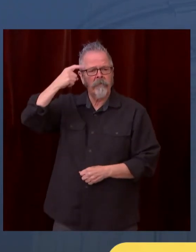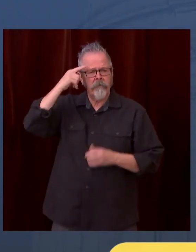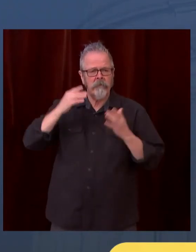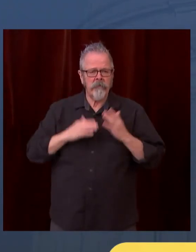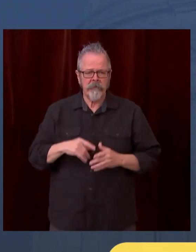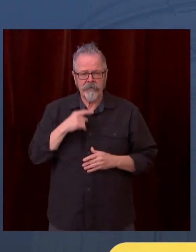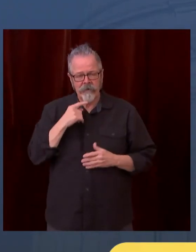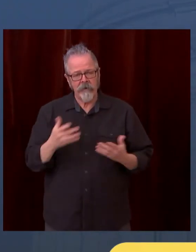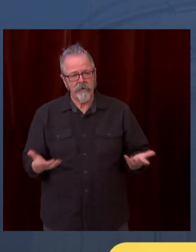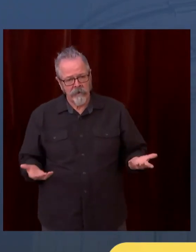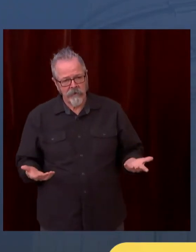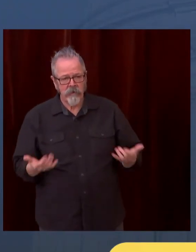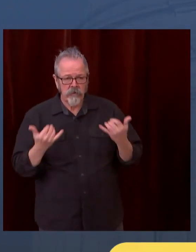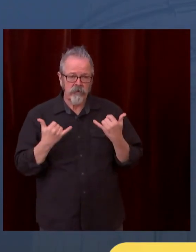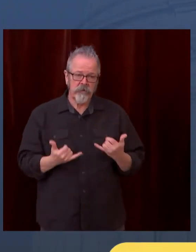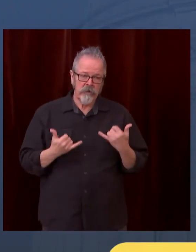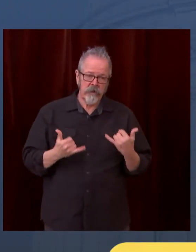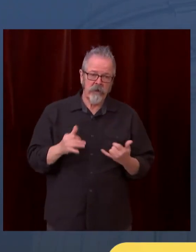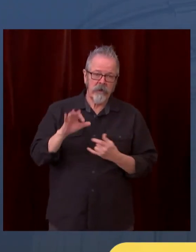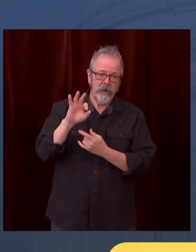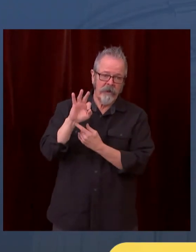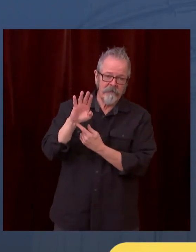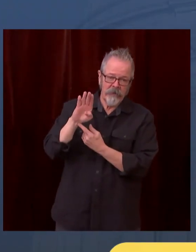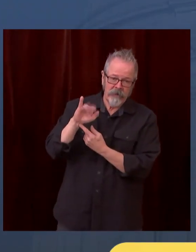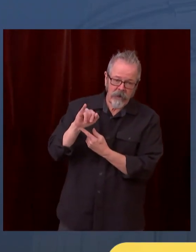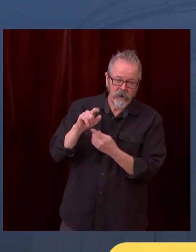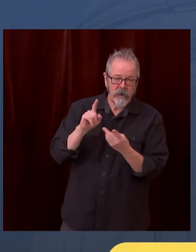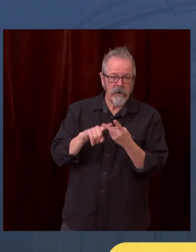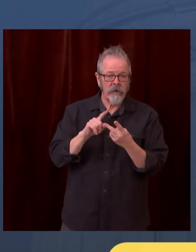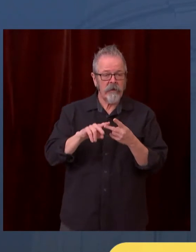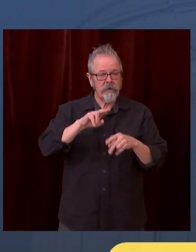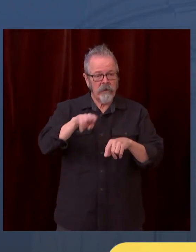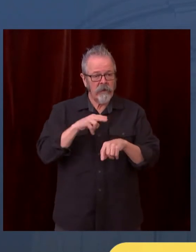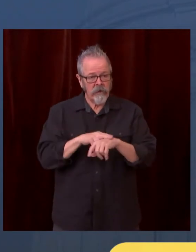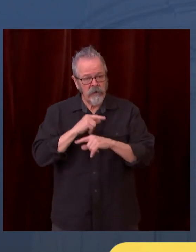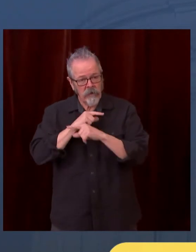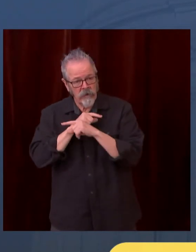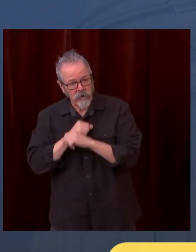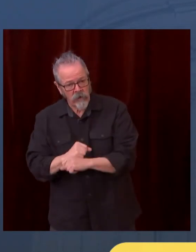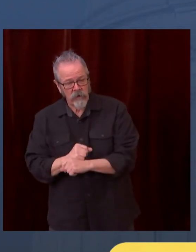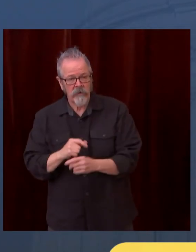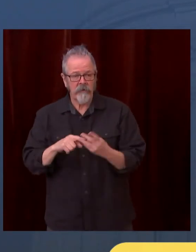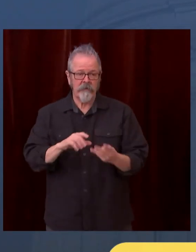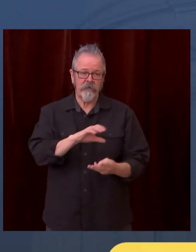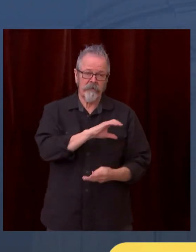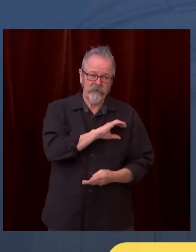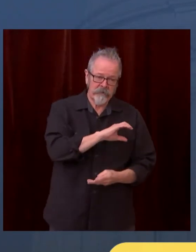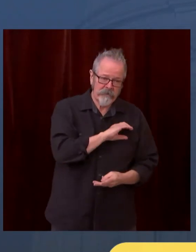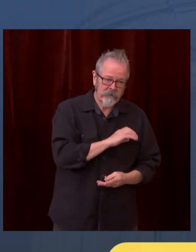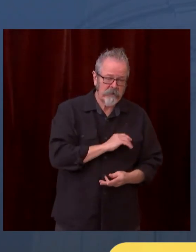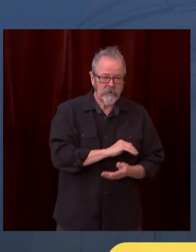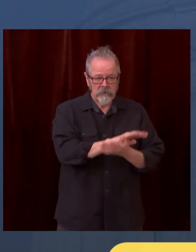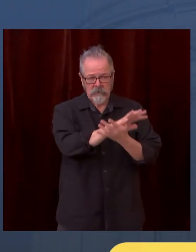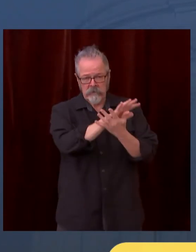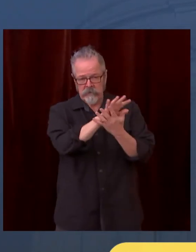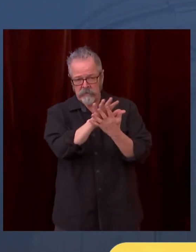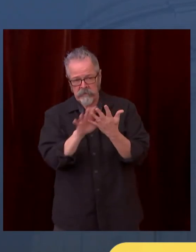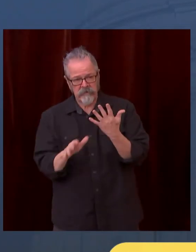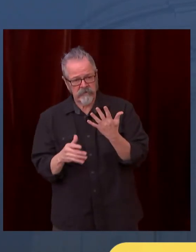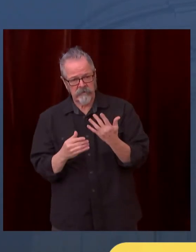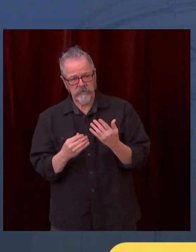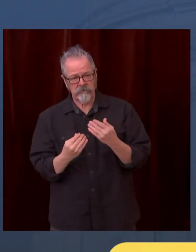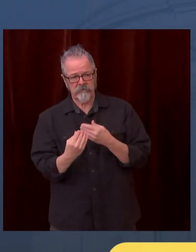multiple intelligence sources. I am hopeful that we can reduce the physical barriers at a time when